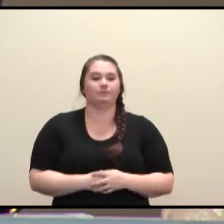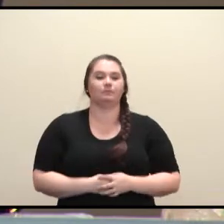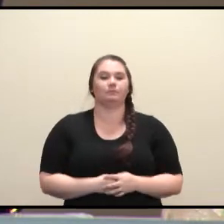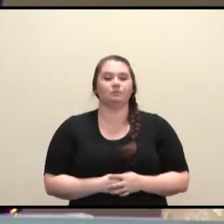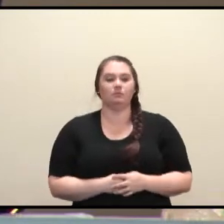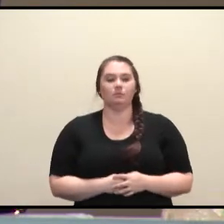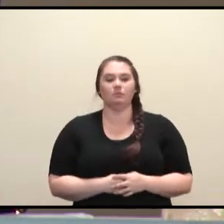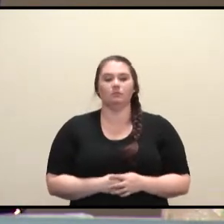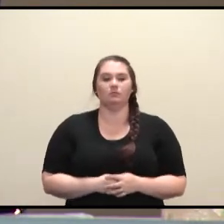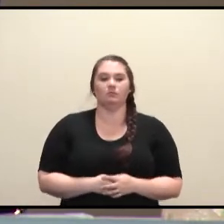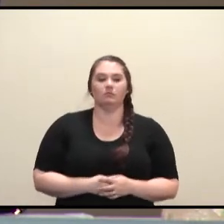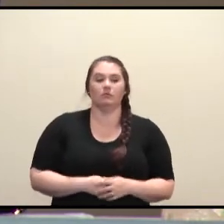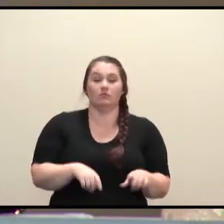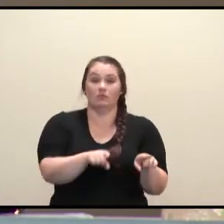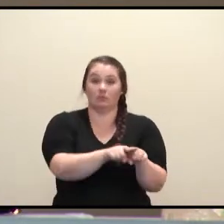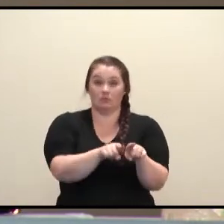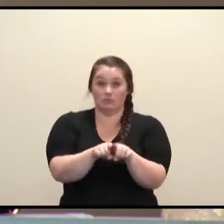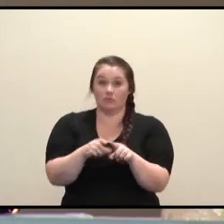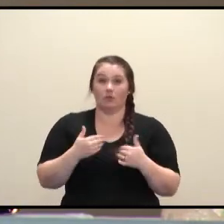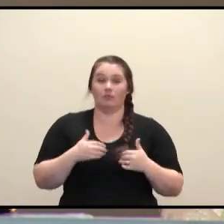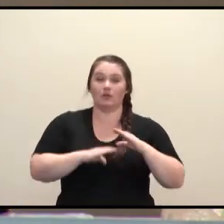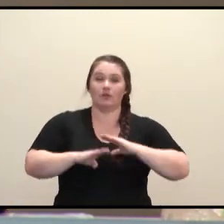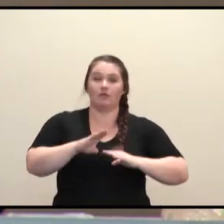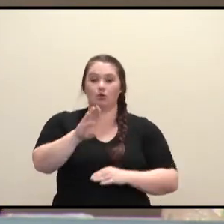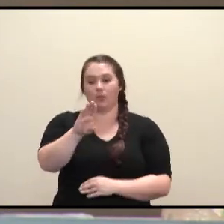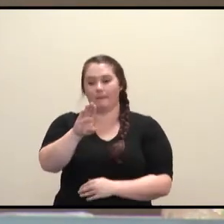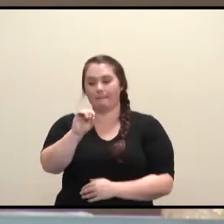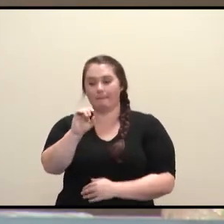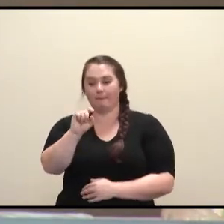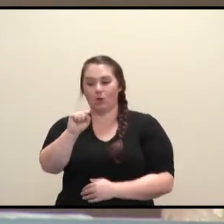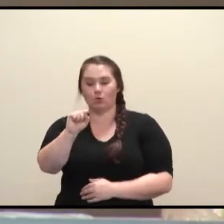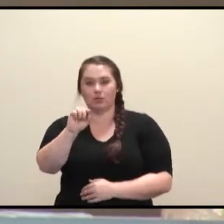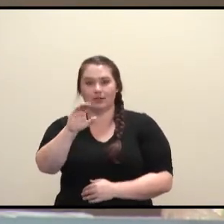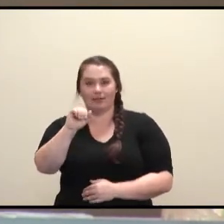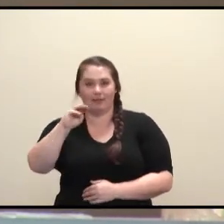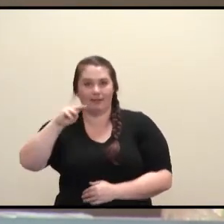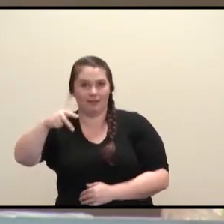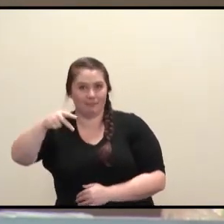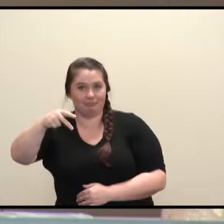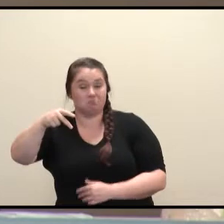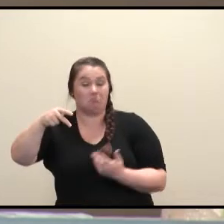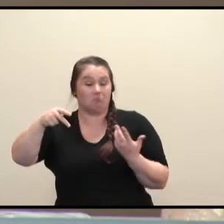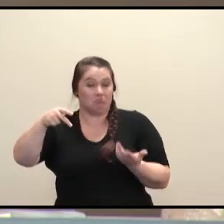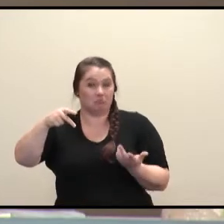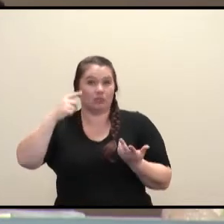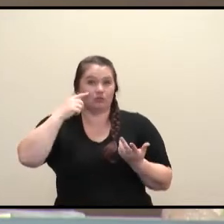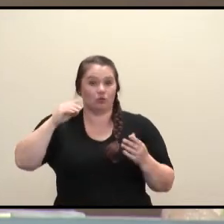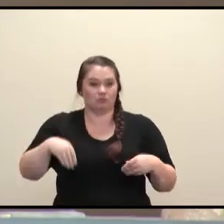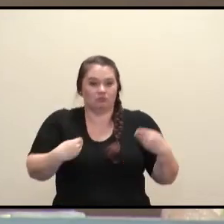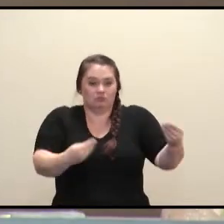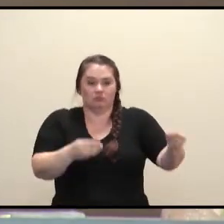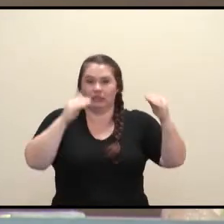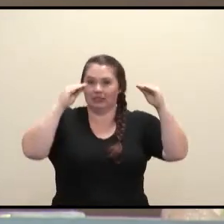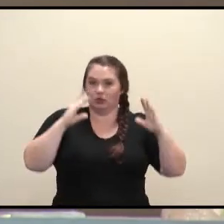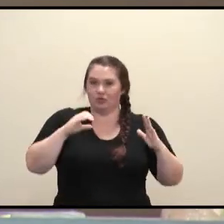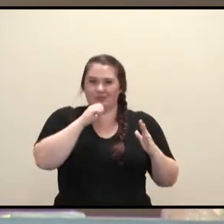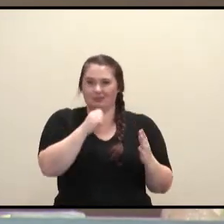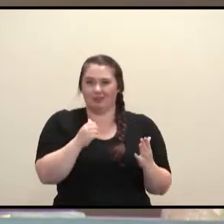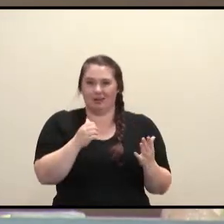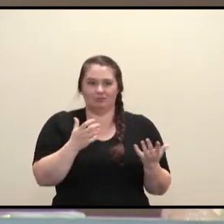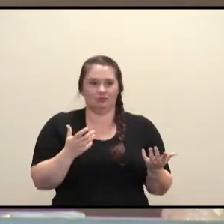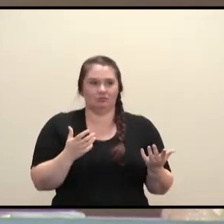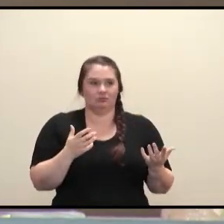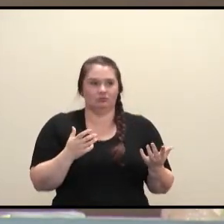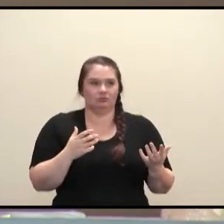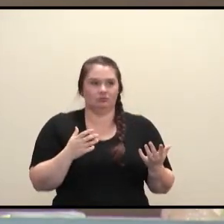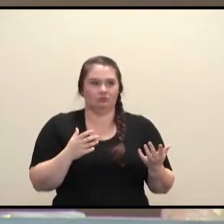new behavior boot camp for new teachers. And It's not unusual for new teachers to struggle